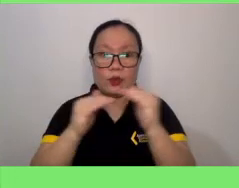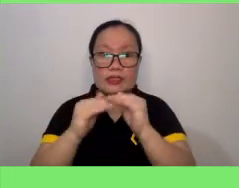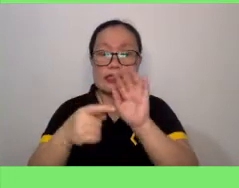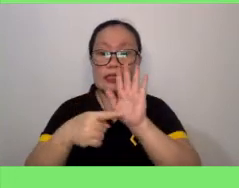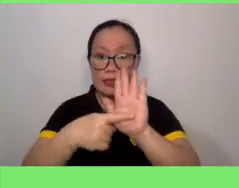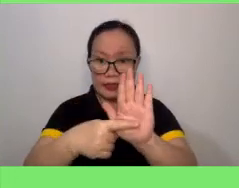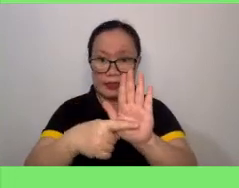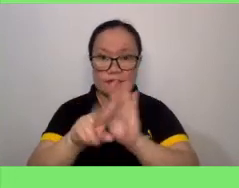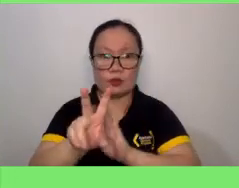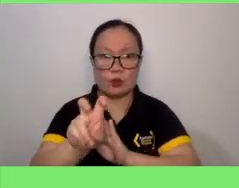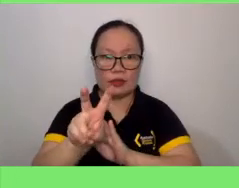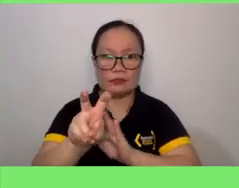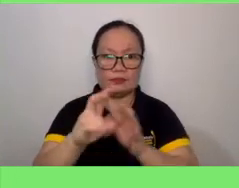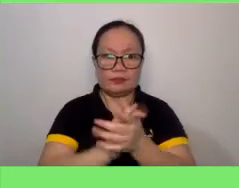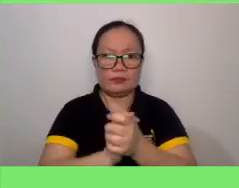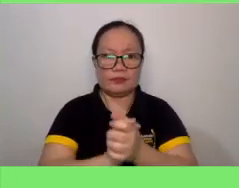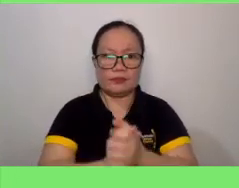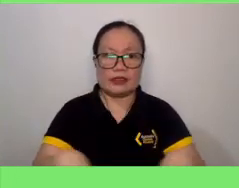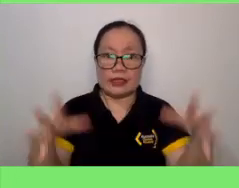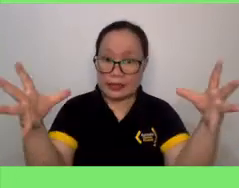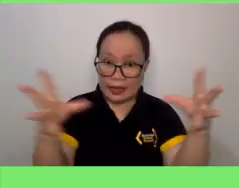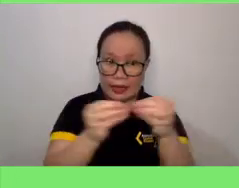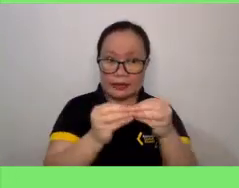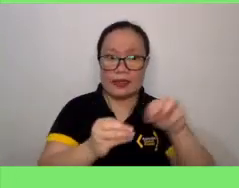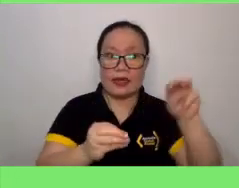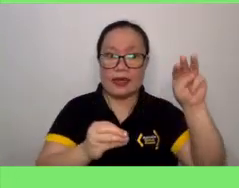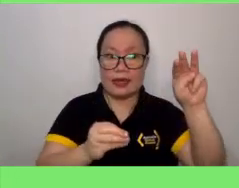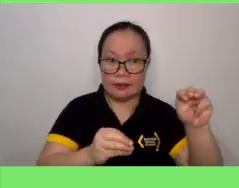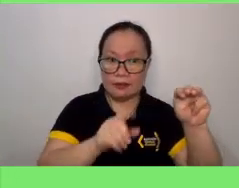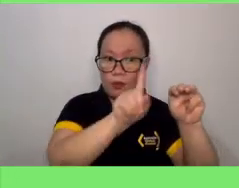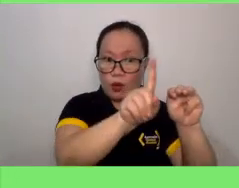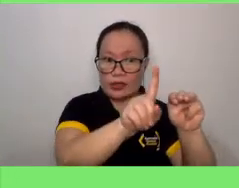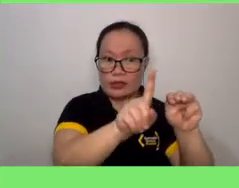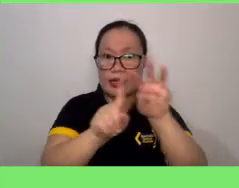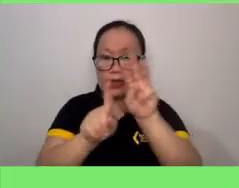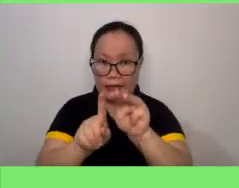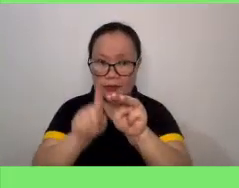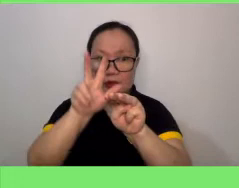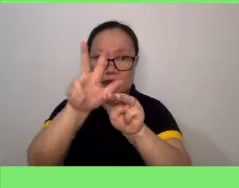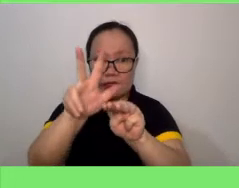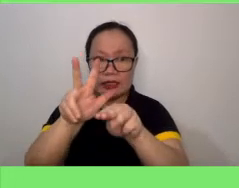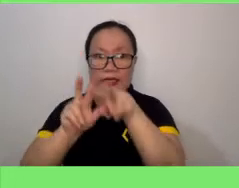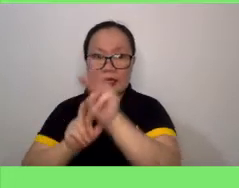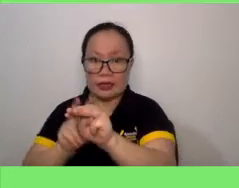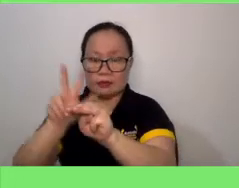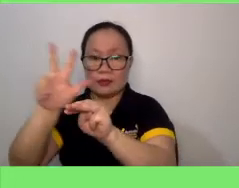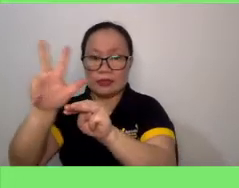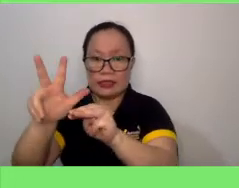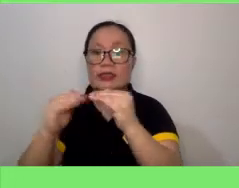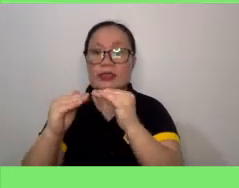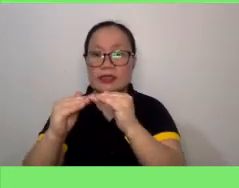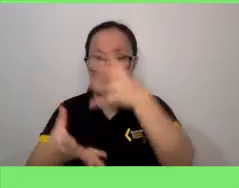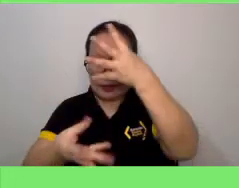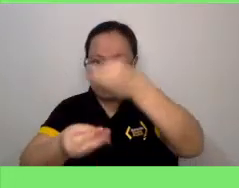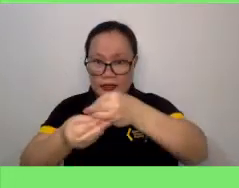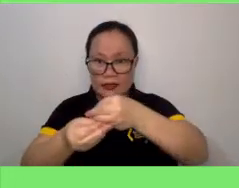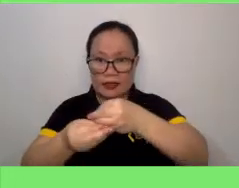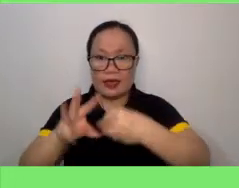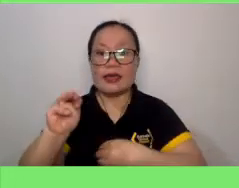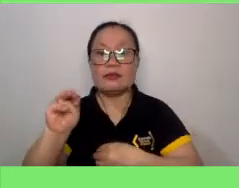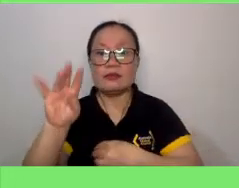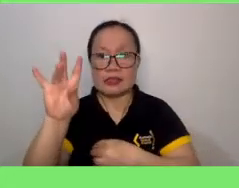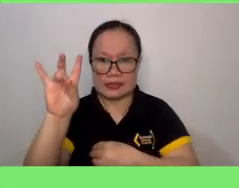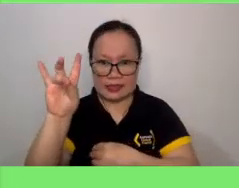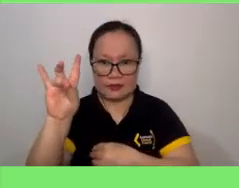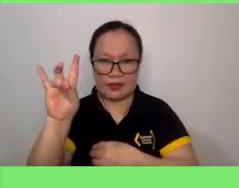variables, with the same bases, add the exponent. So, this is 1 plus 3, 4 plus 3, 7. That's